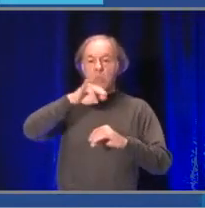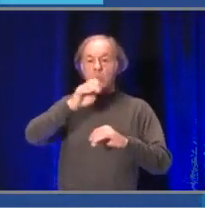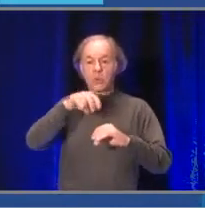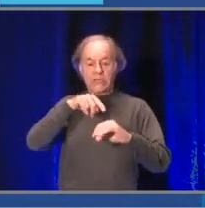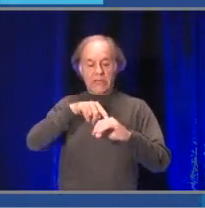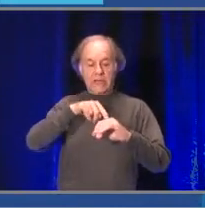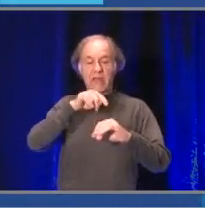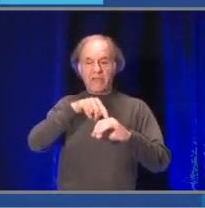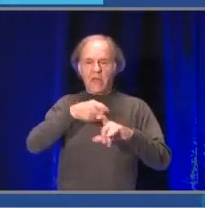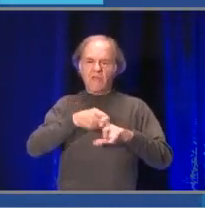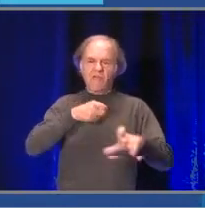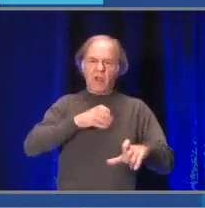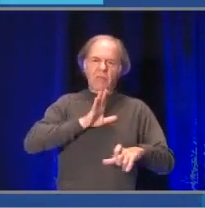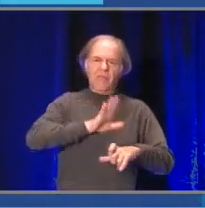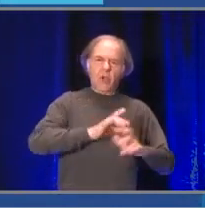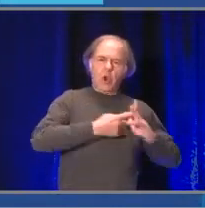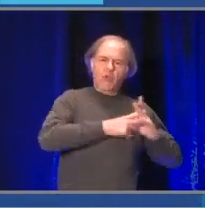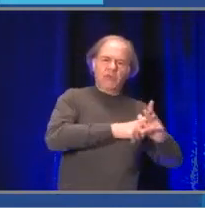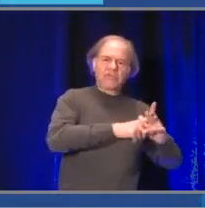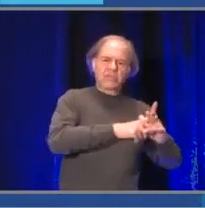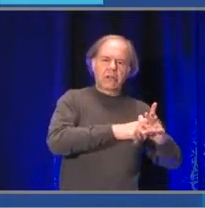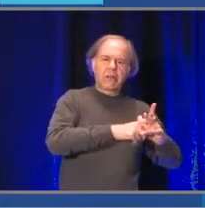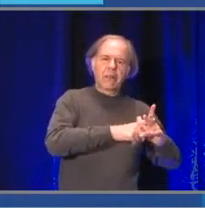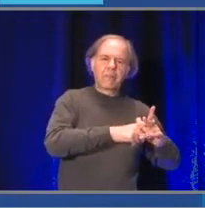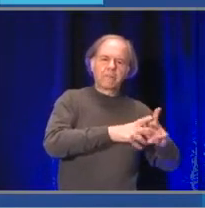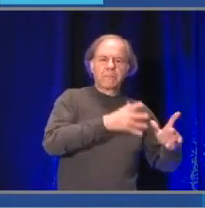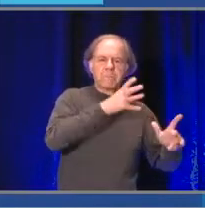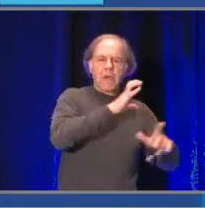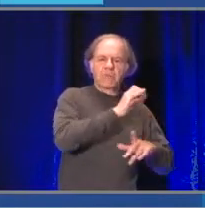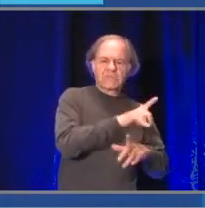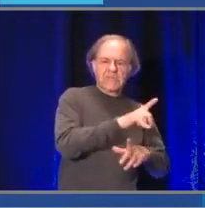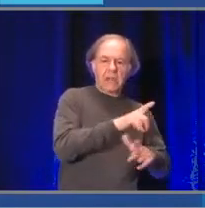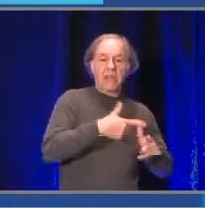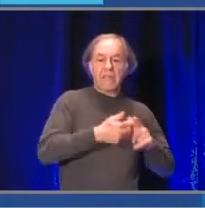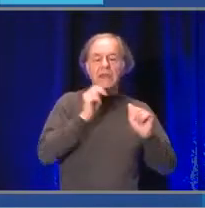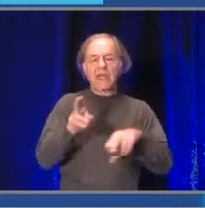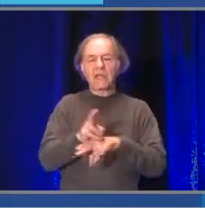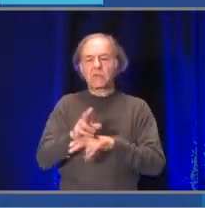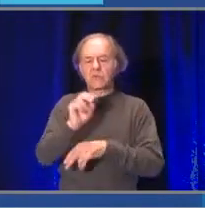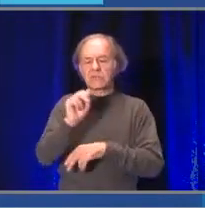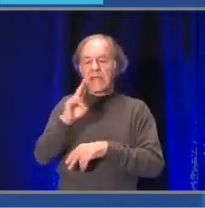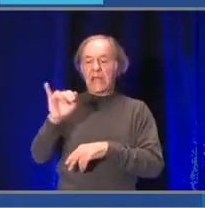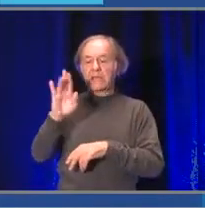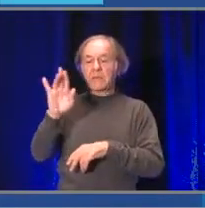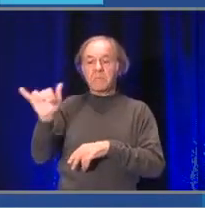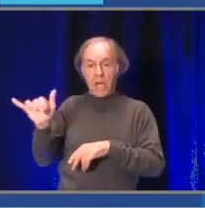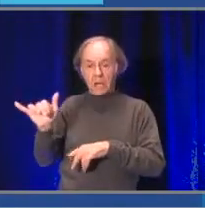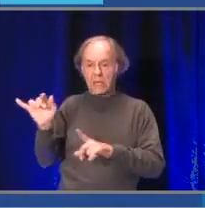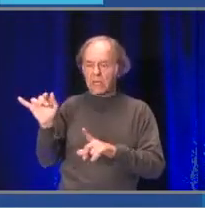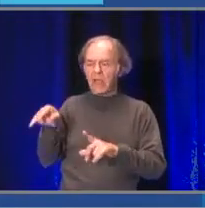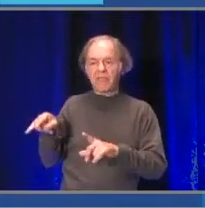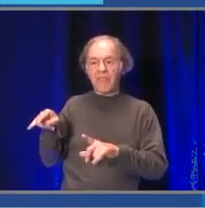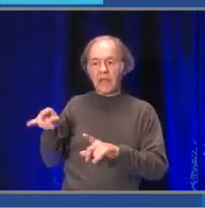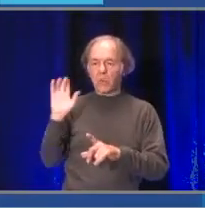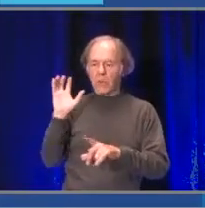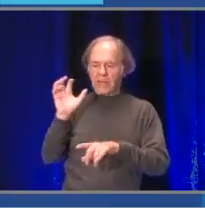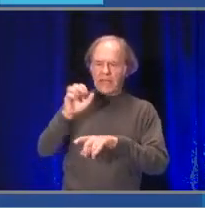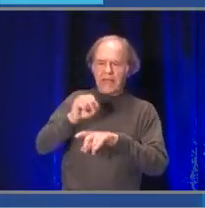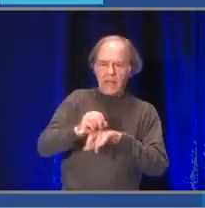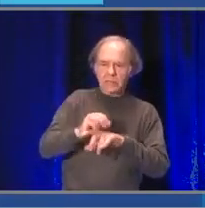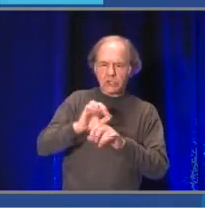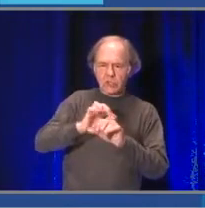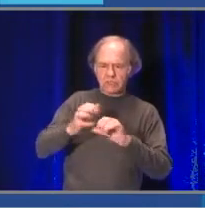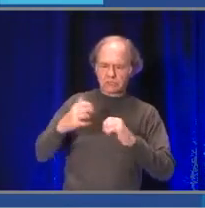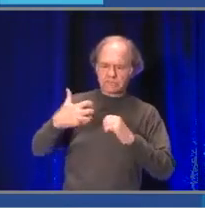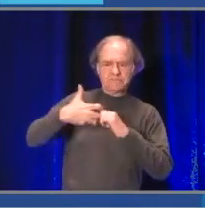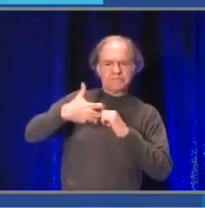inherited from their cell of origin. And if we know this protein, we can use antibodies that are molecules that capture specific protein,